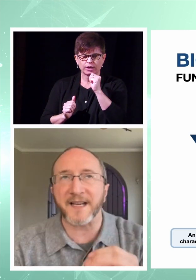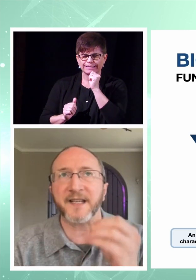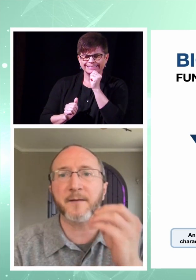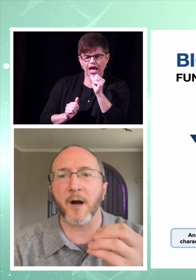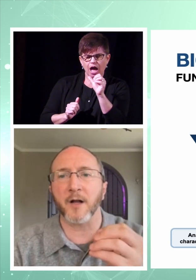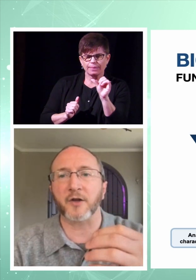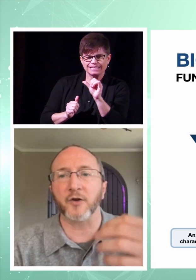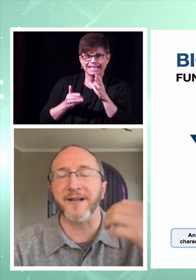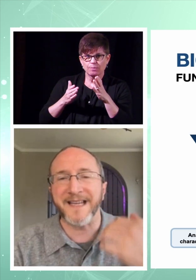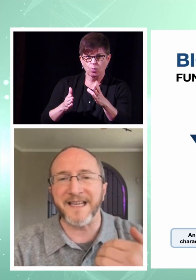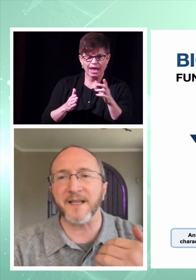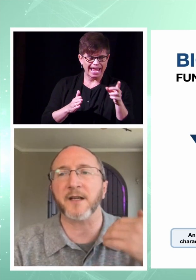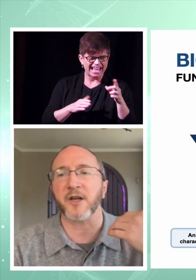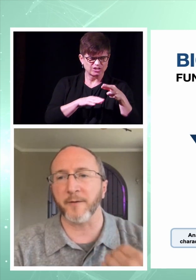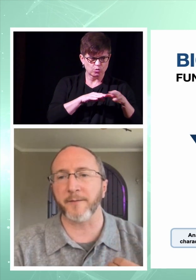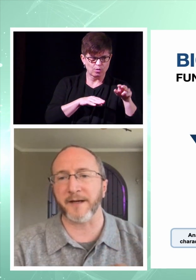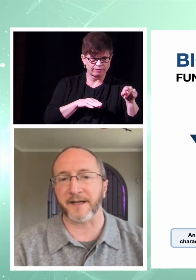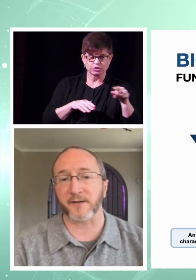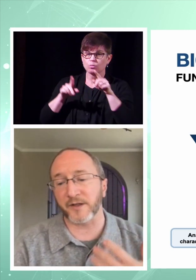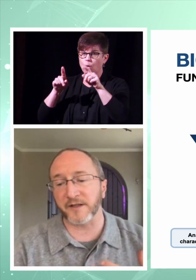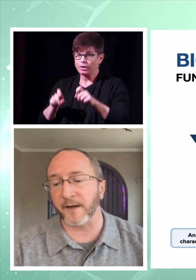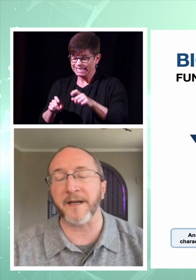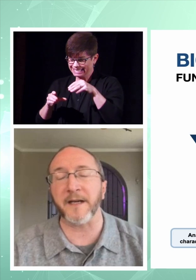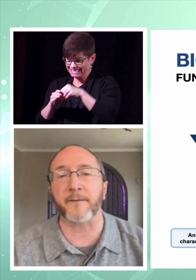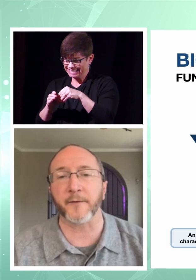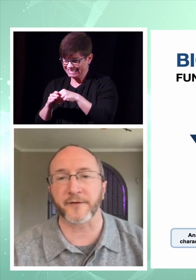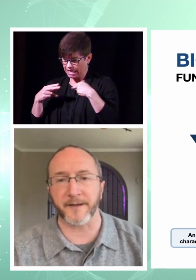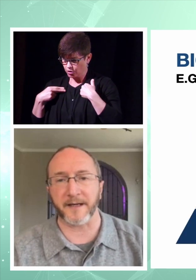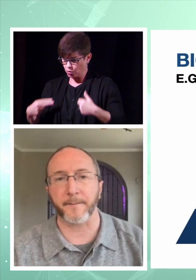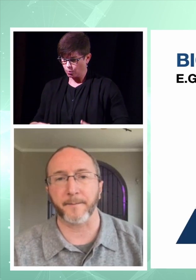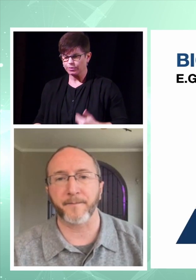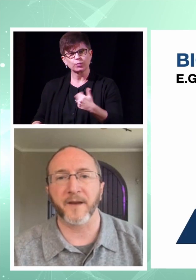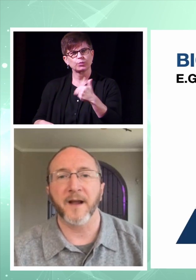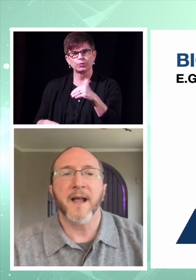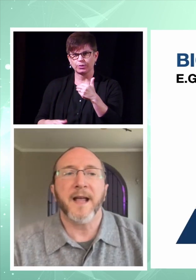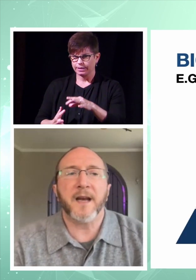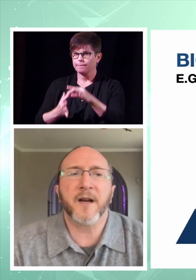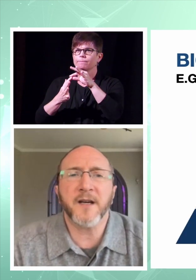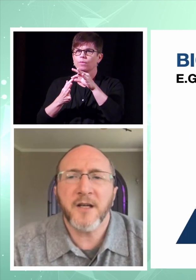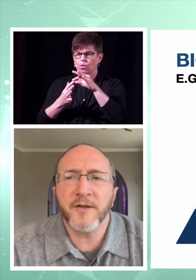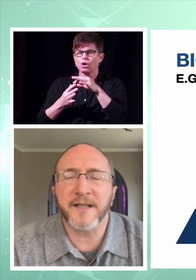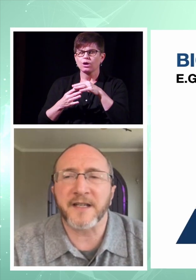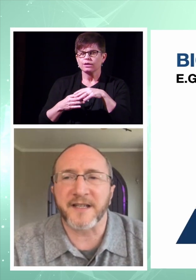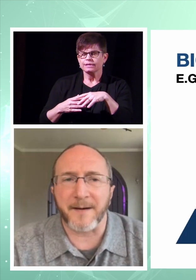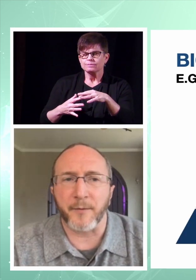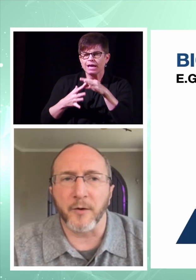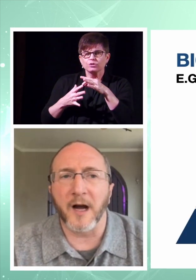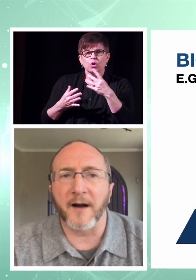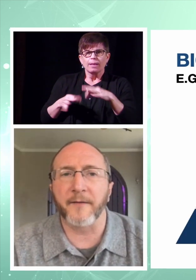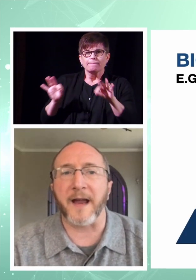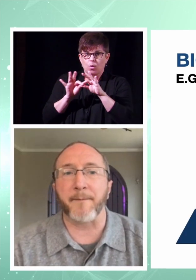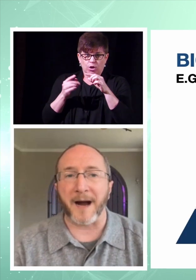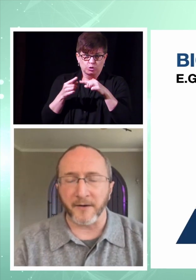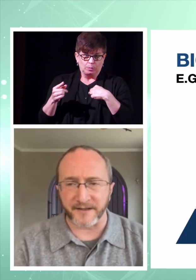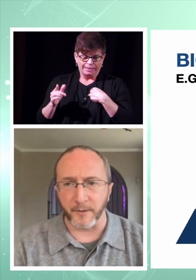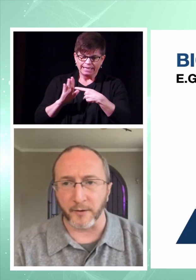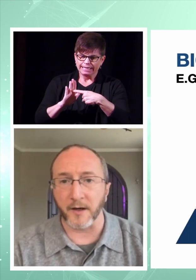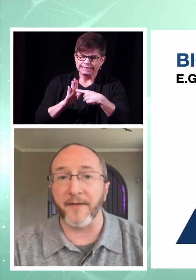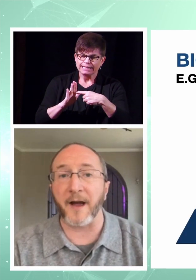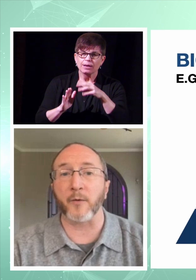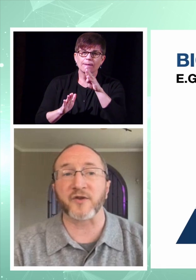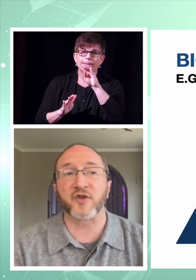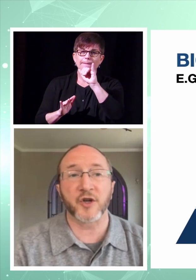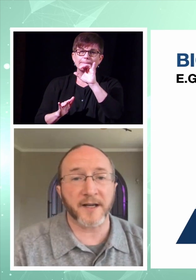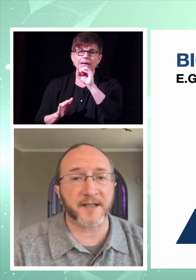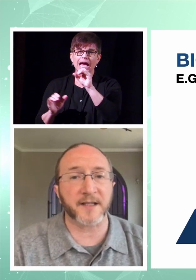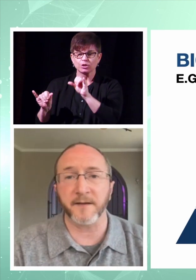we're testing the molecule in human beings, which is very meaningful to me. And I'm going to use an example of a biosimilar